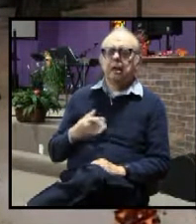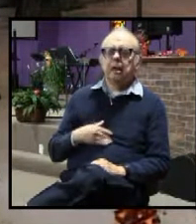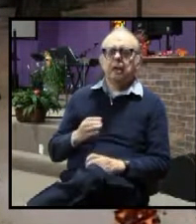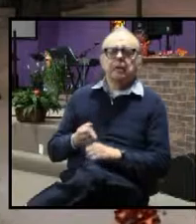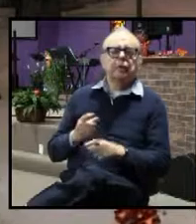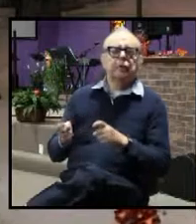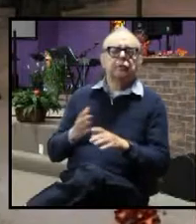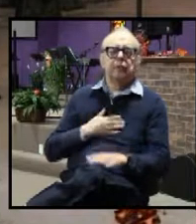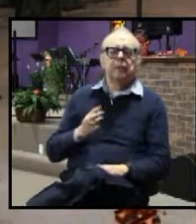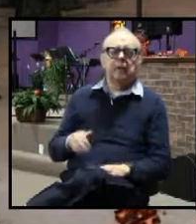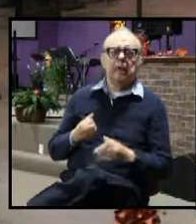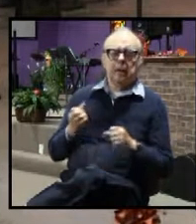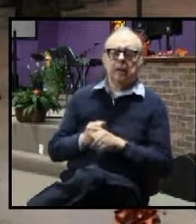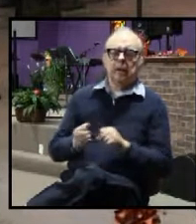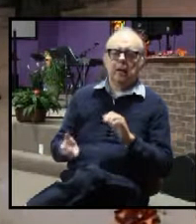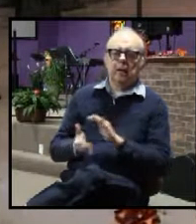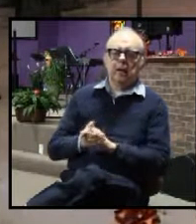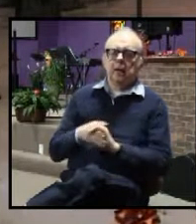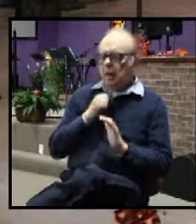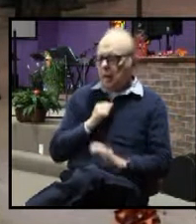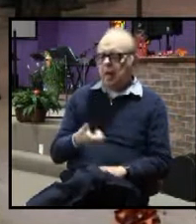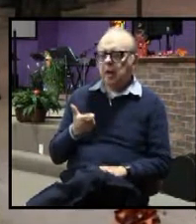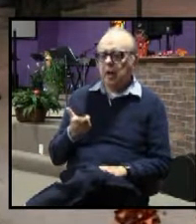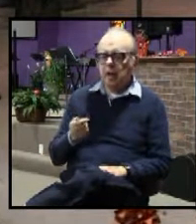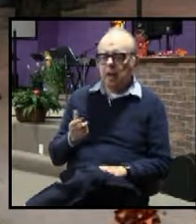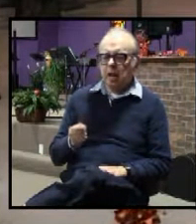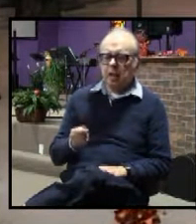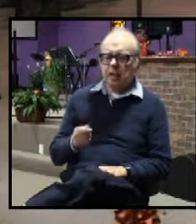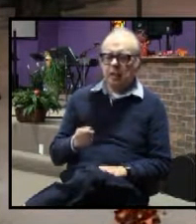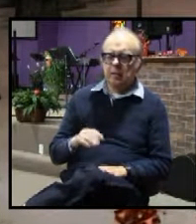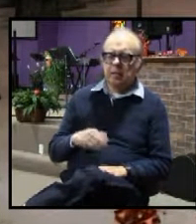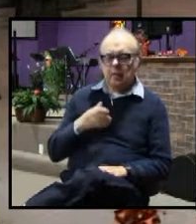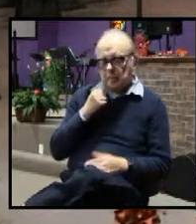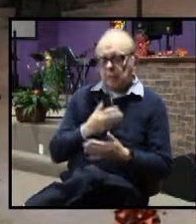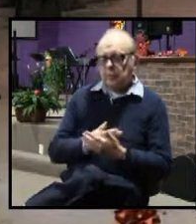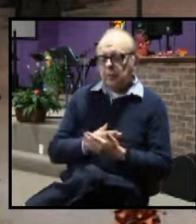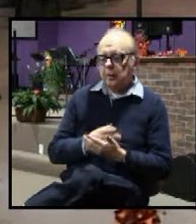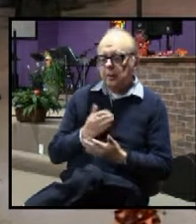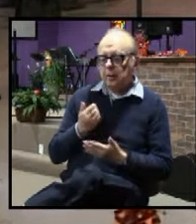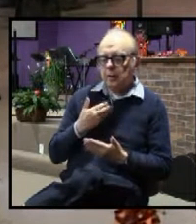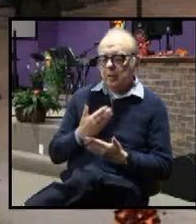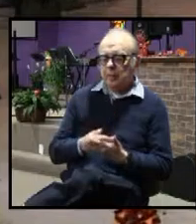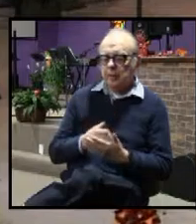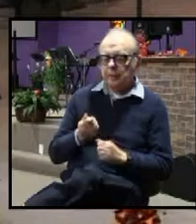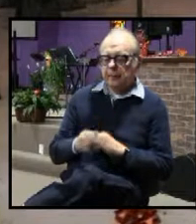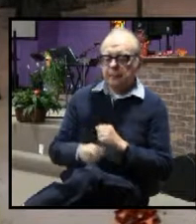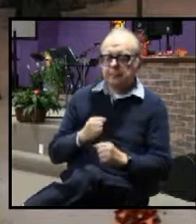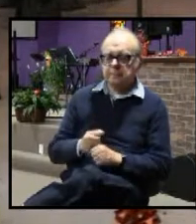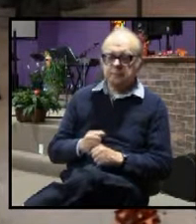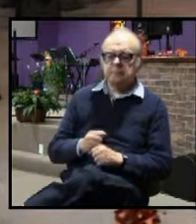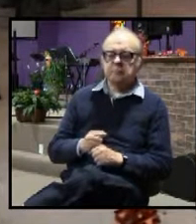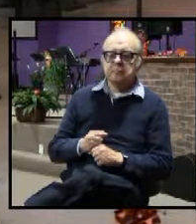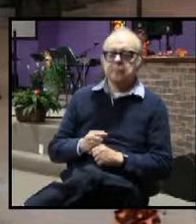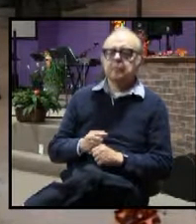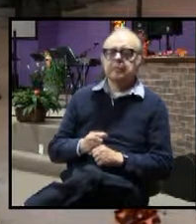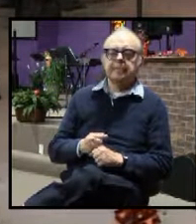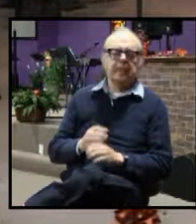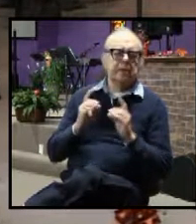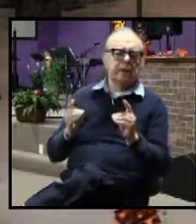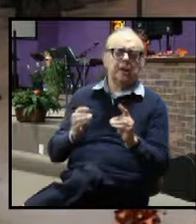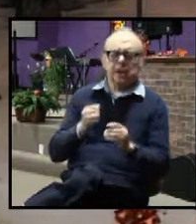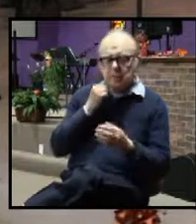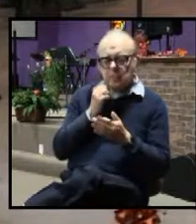became the driving force of my life. I got married at the age of 20. My daughter was born a few months later. I was at that time a dedicated wife,